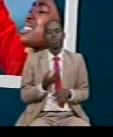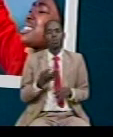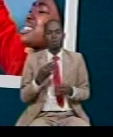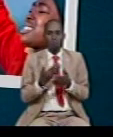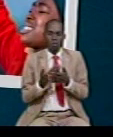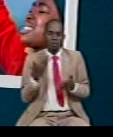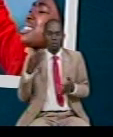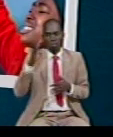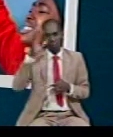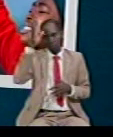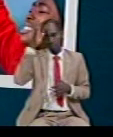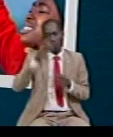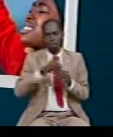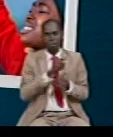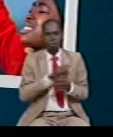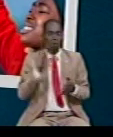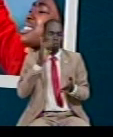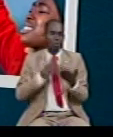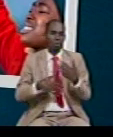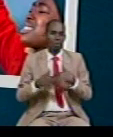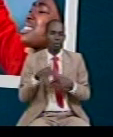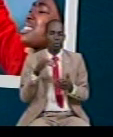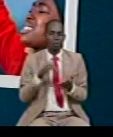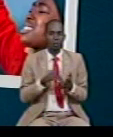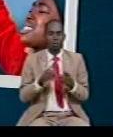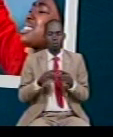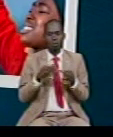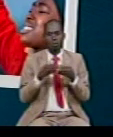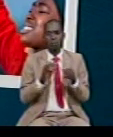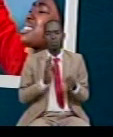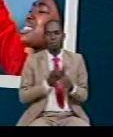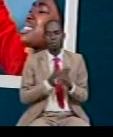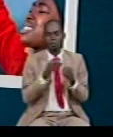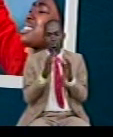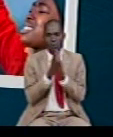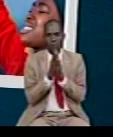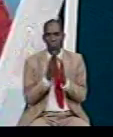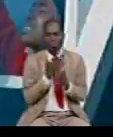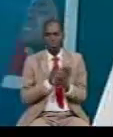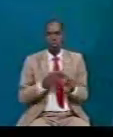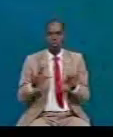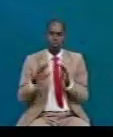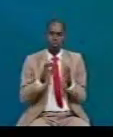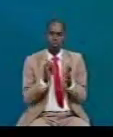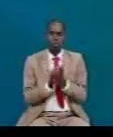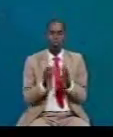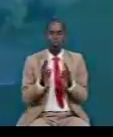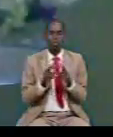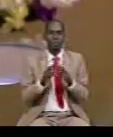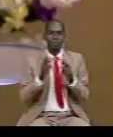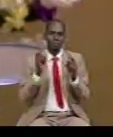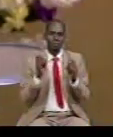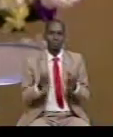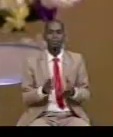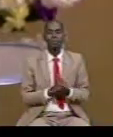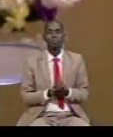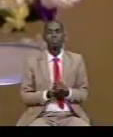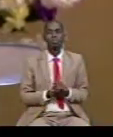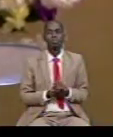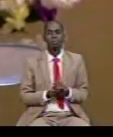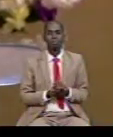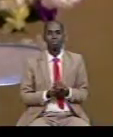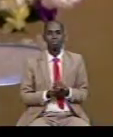covenant, and it will be given to you. Let's prepare our hearts